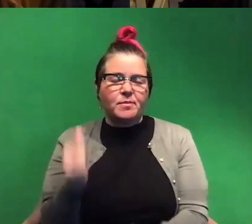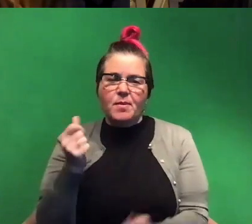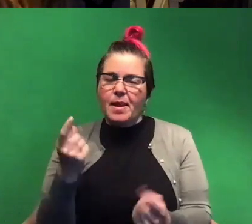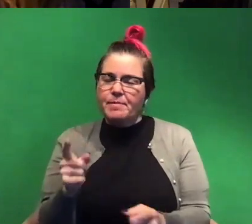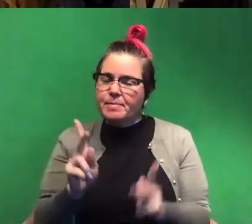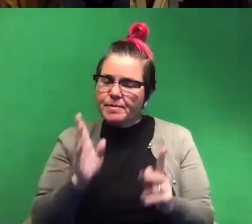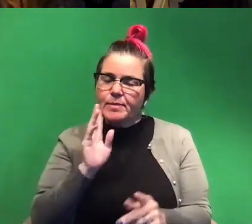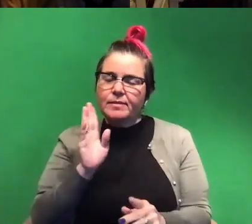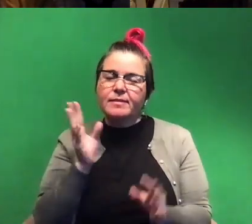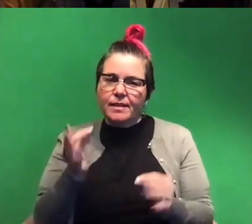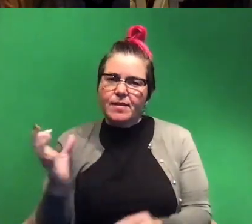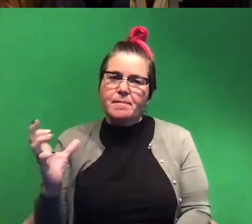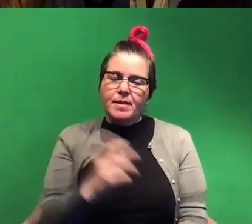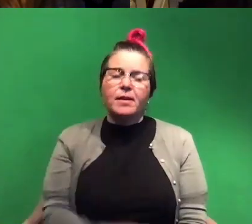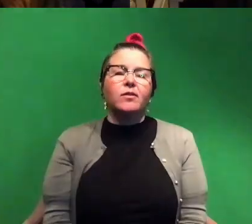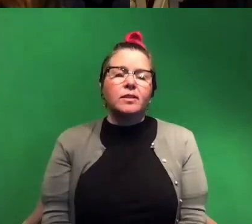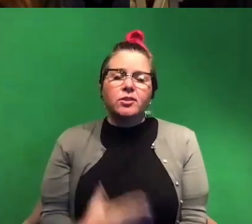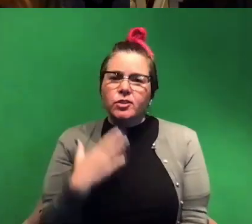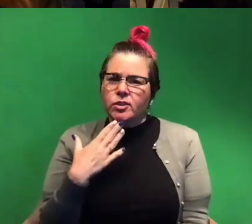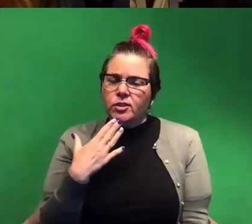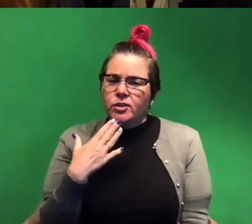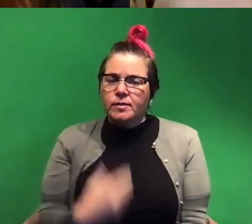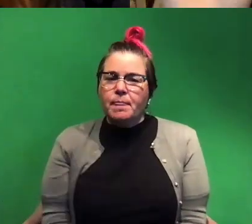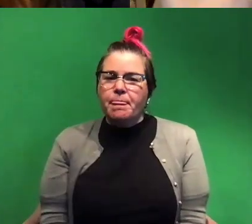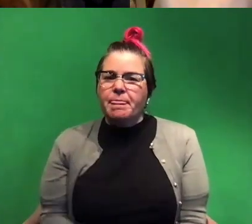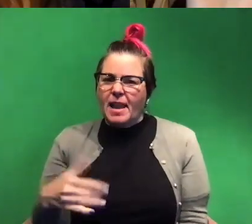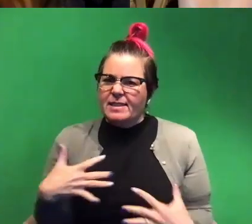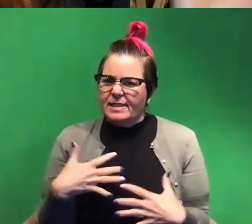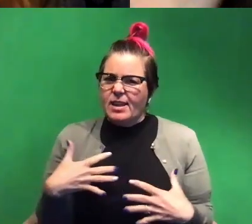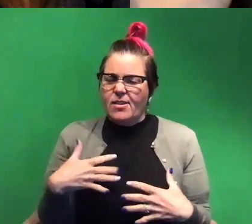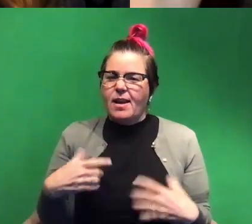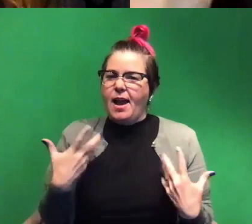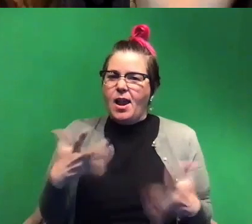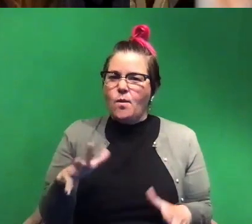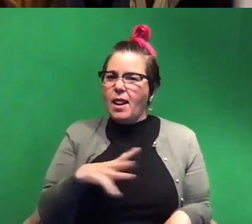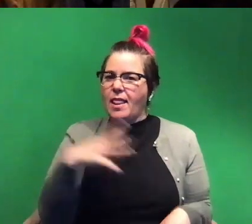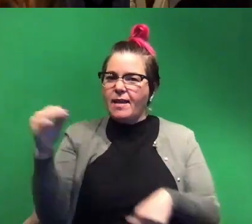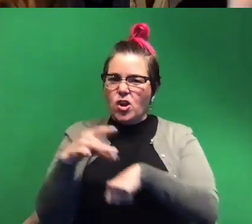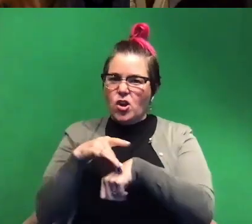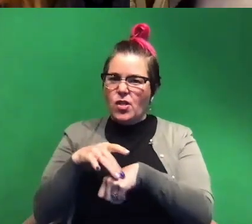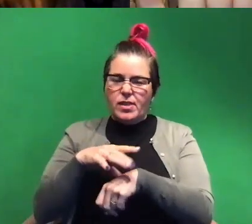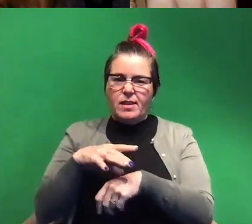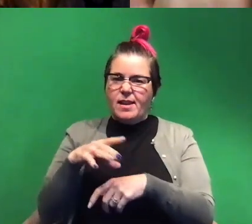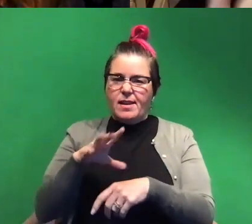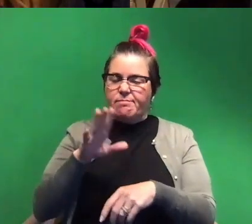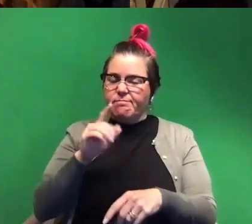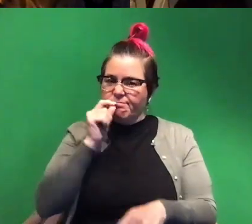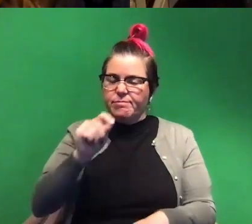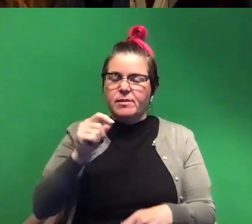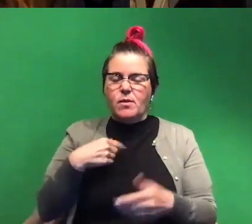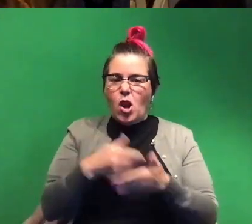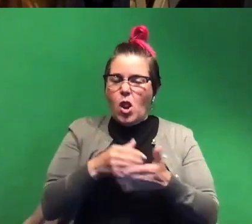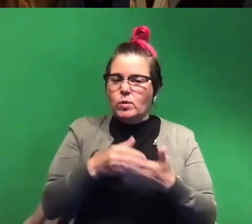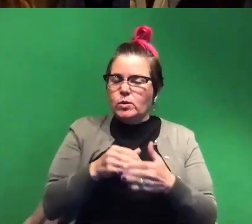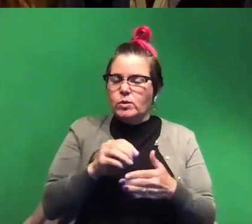back. Oh, good. Yeah, that would be so scary. I don't want to leave Earth at all. I want to stay close to sea level.